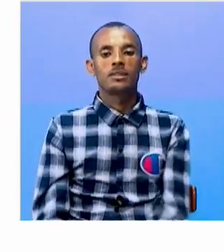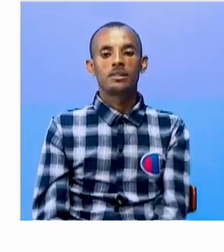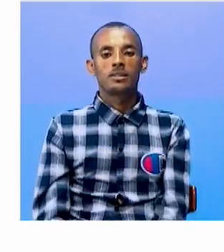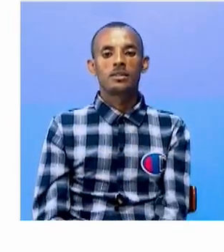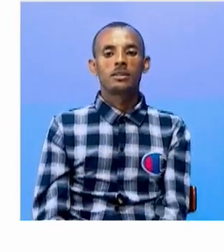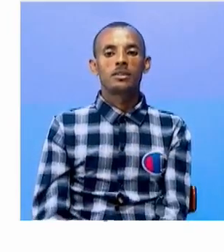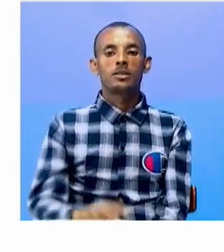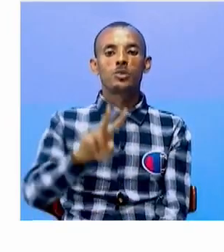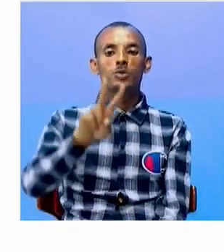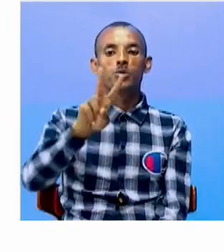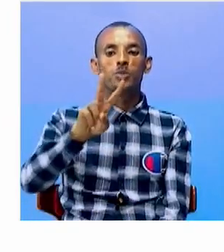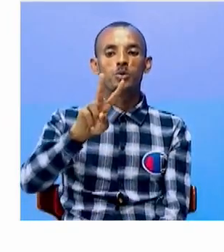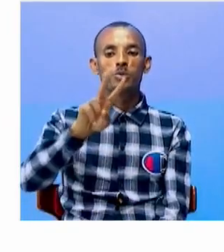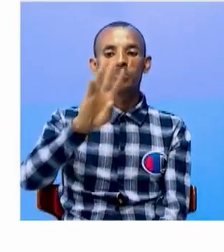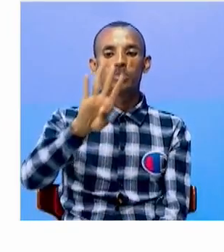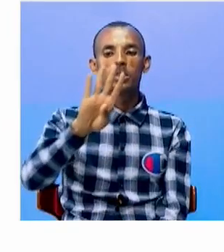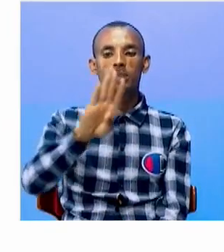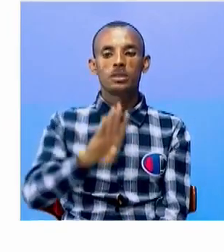2b